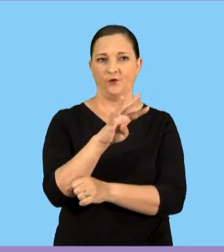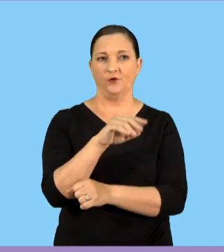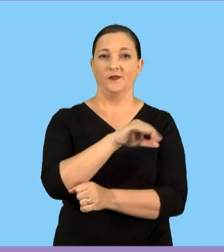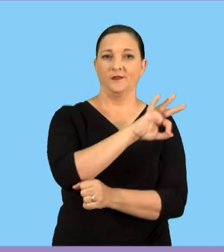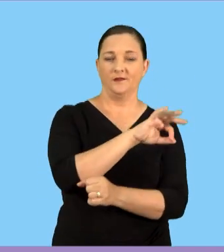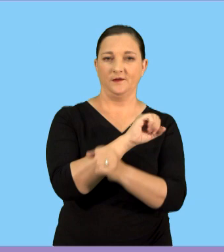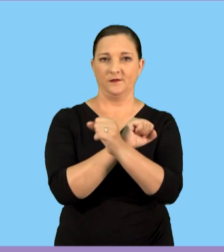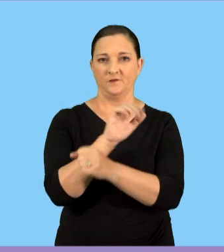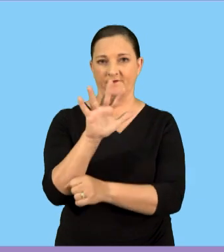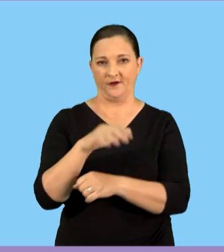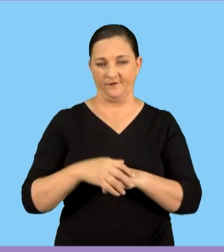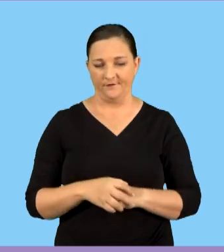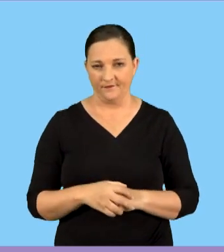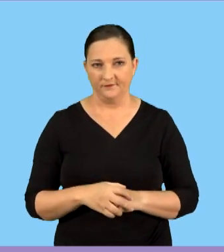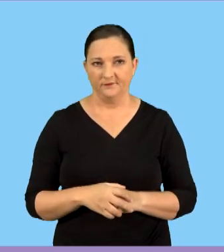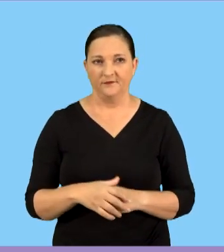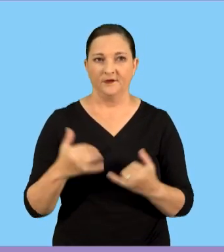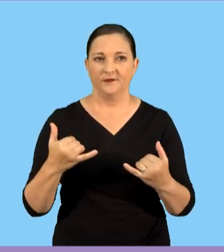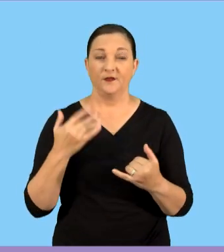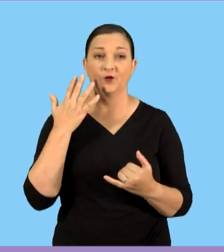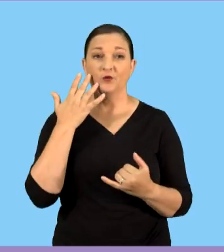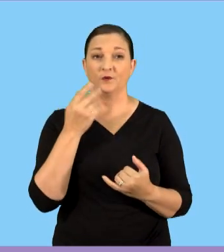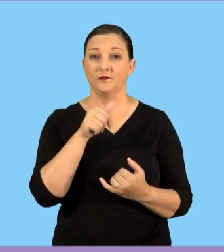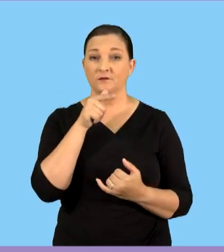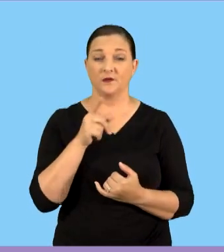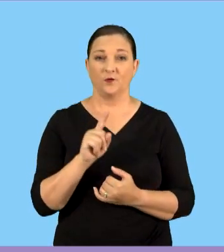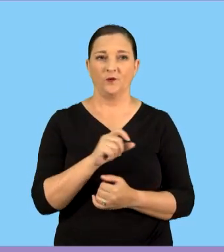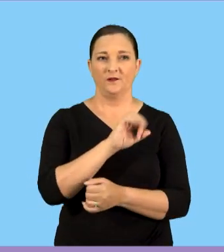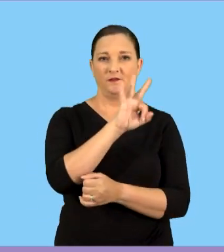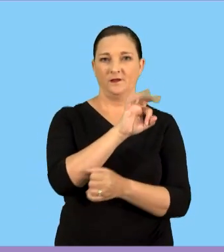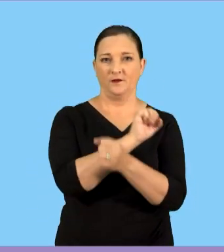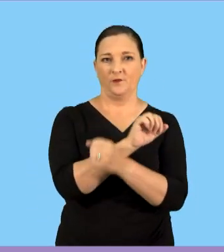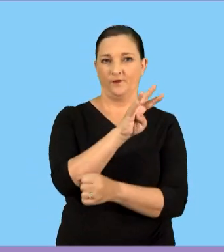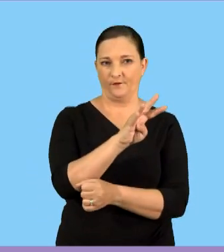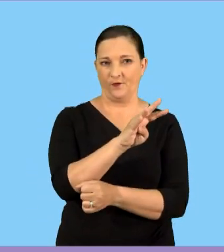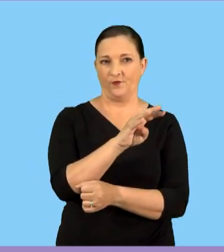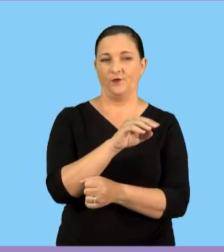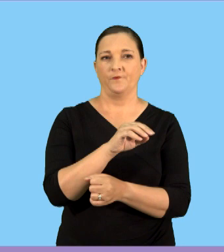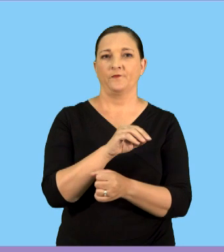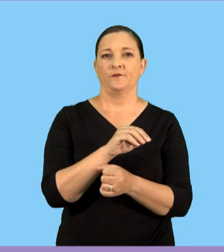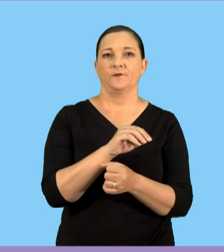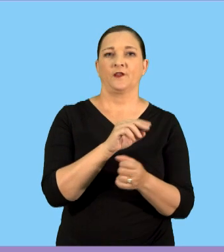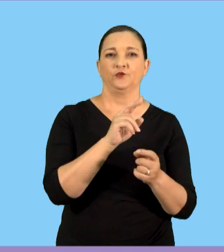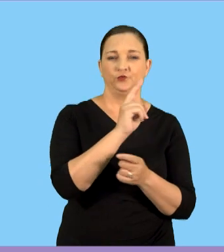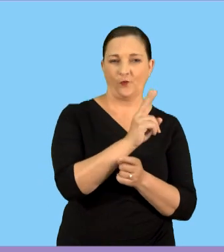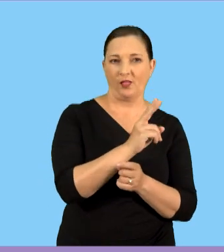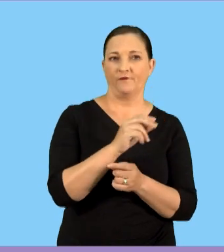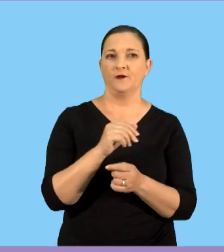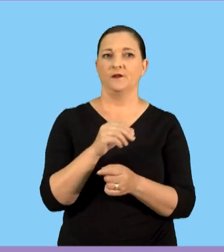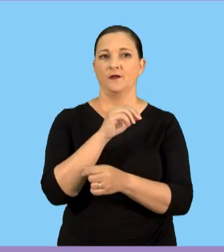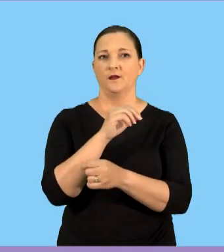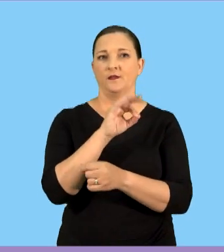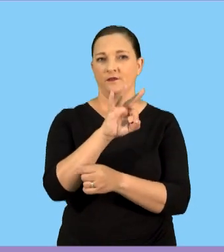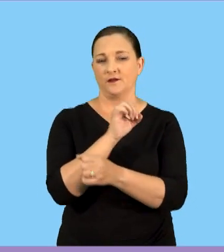3 multiplied by 4, and that will be 3 multiplied by 5. So now 3 multiplied by 4 is 12, and